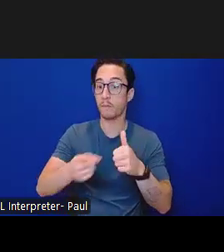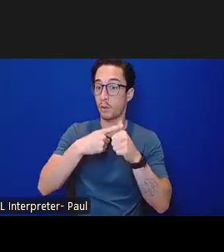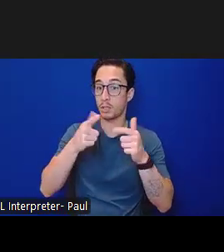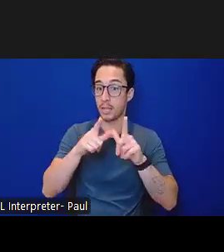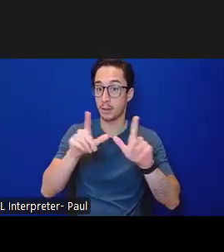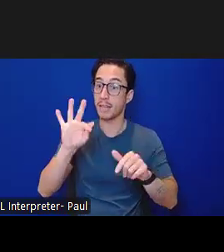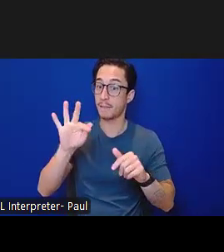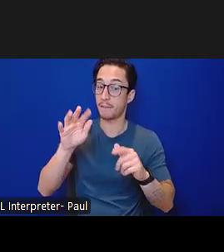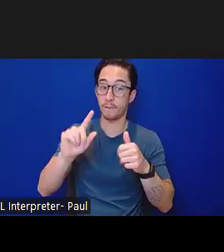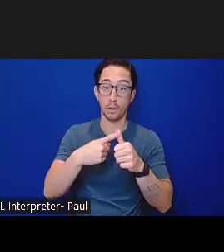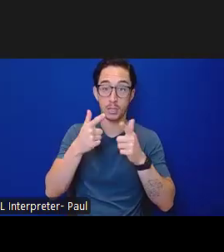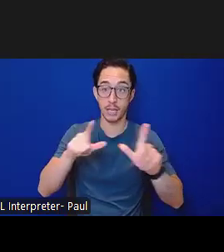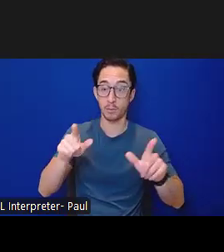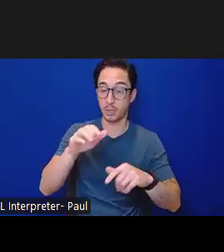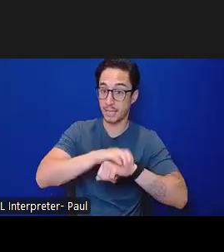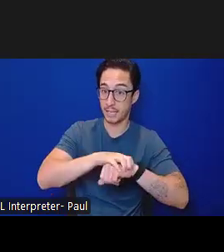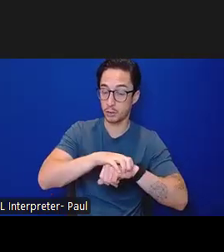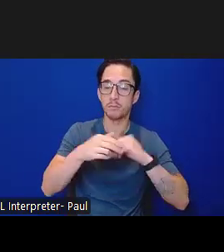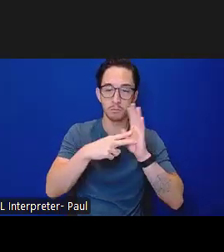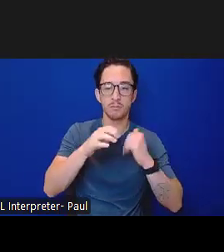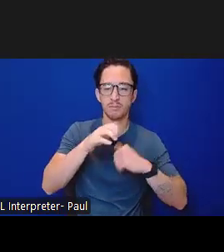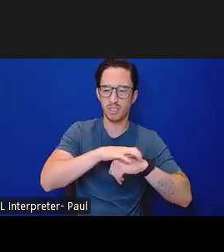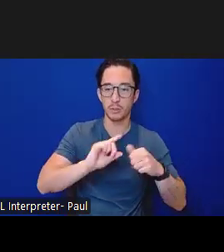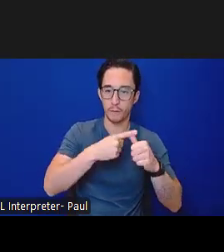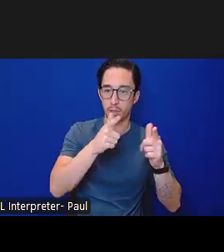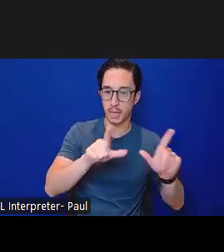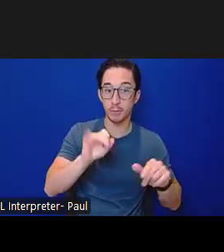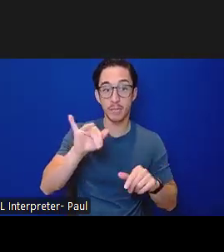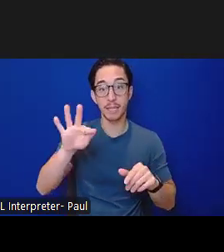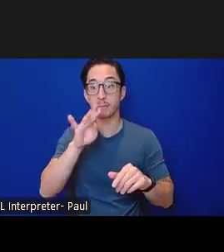your first language. If it was Spanish, that's your first language.